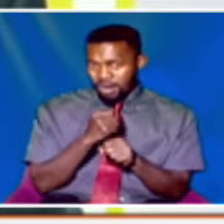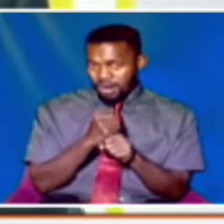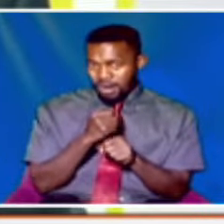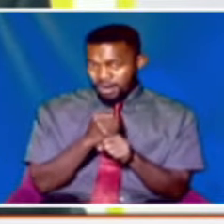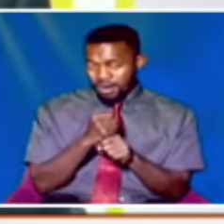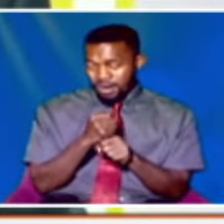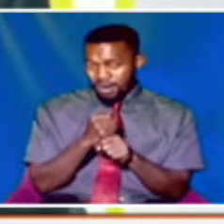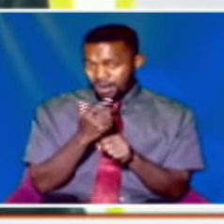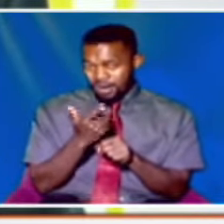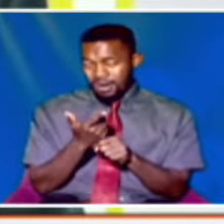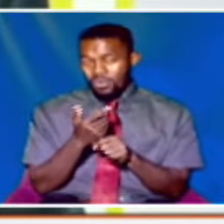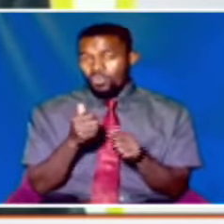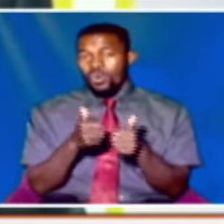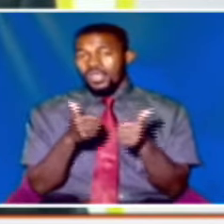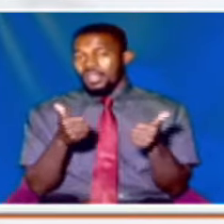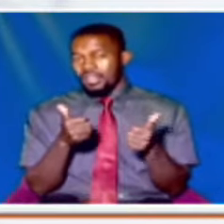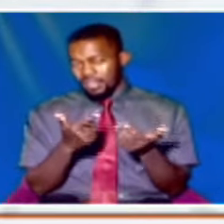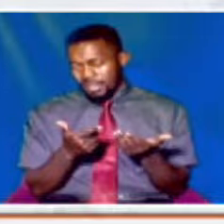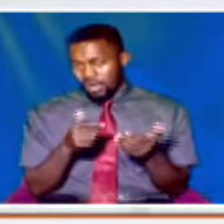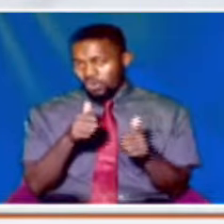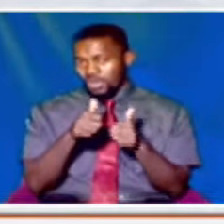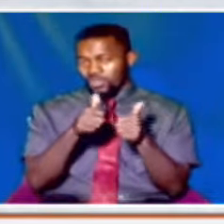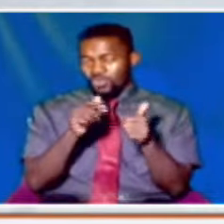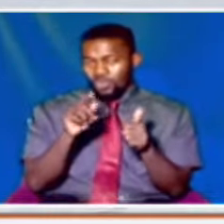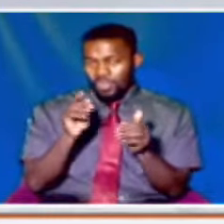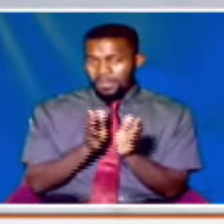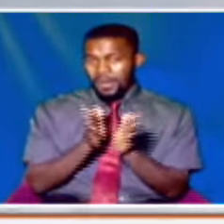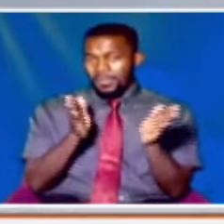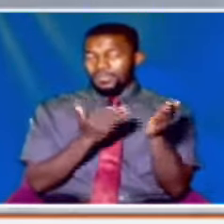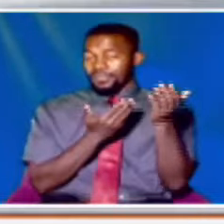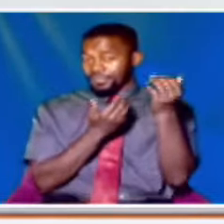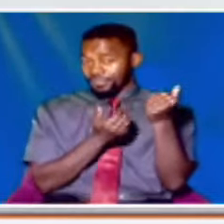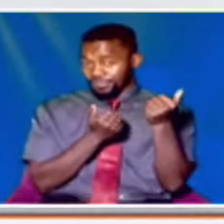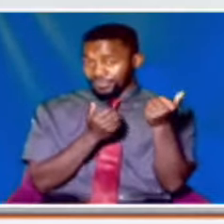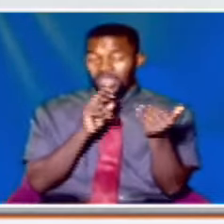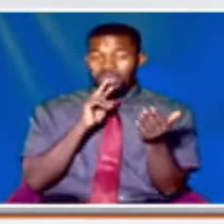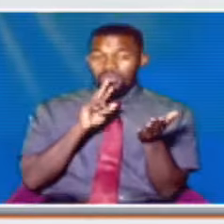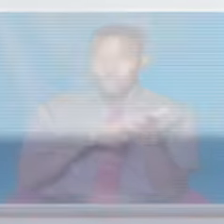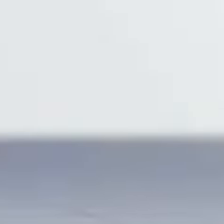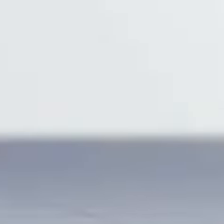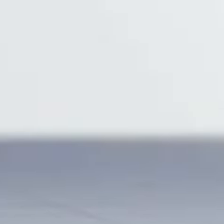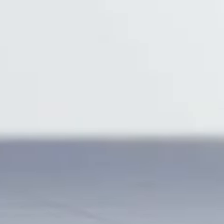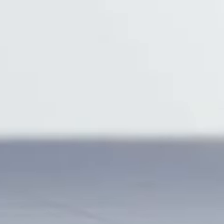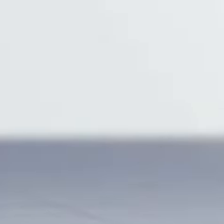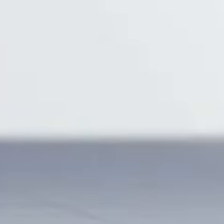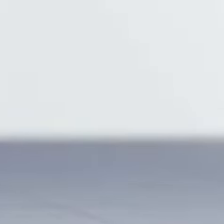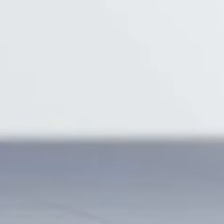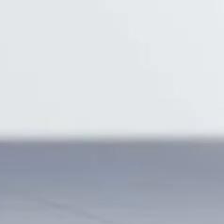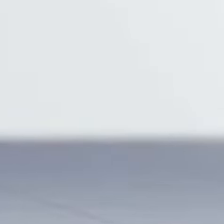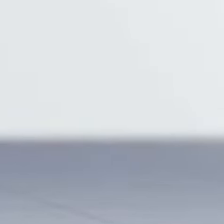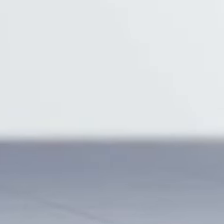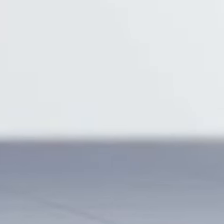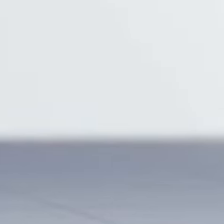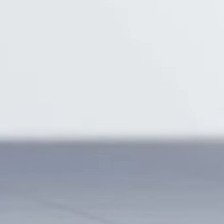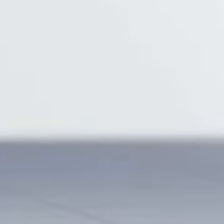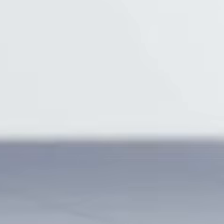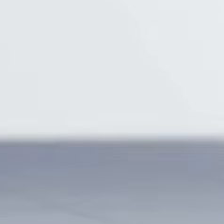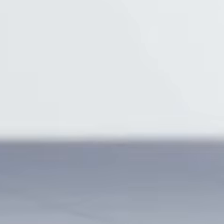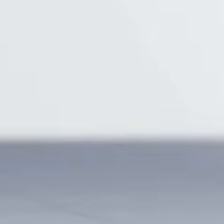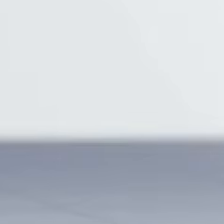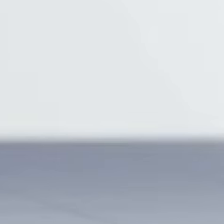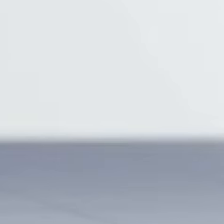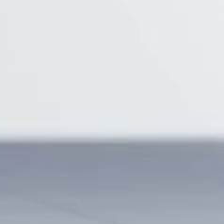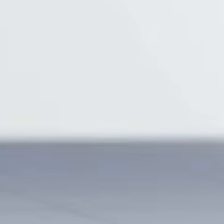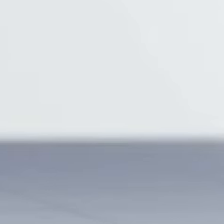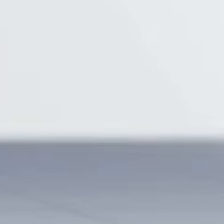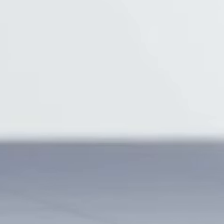the extent that Kenyans expect of us. The report also listed the most common forms of corruption, with 31 of